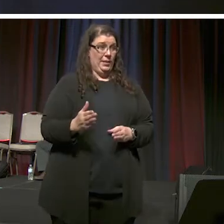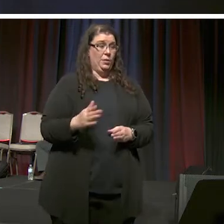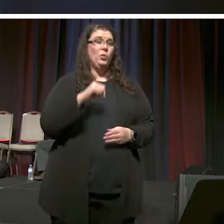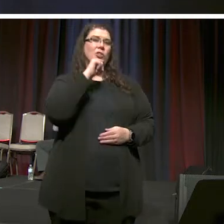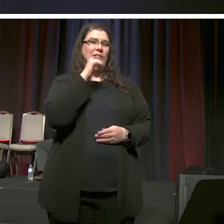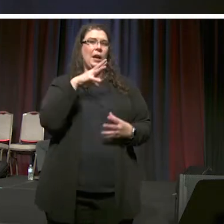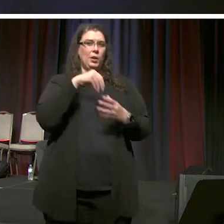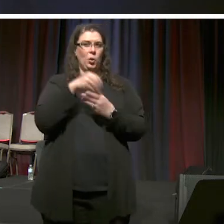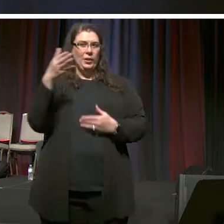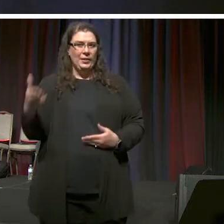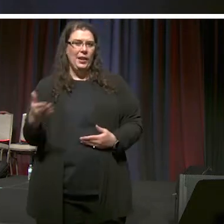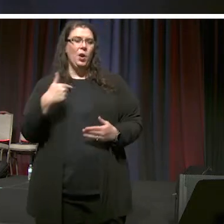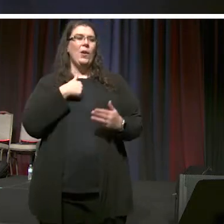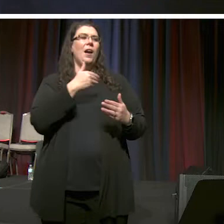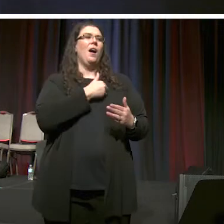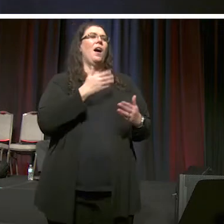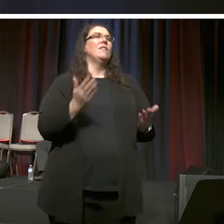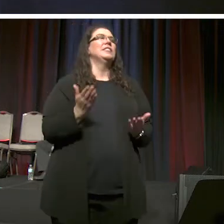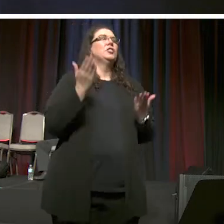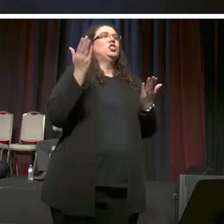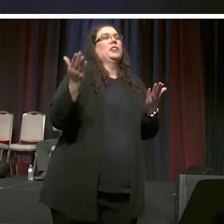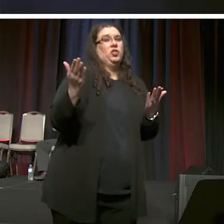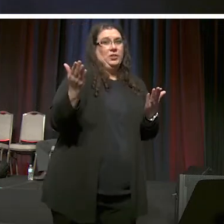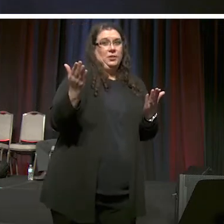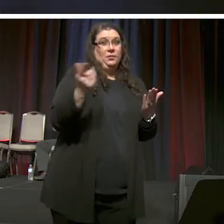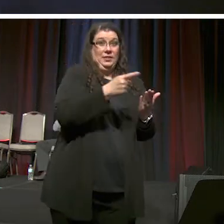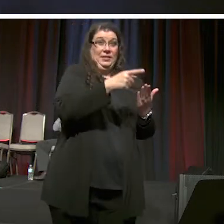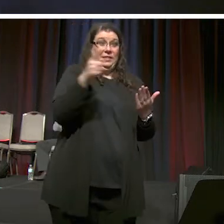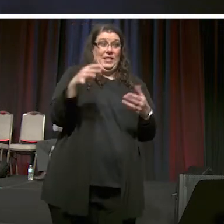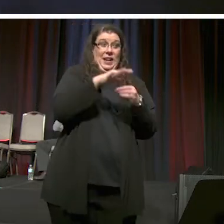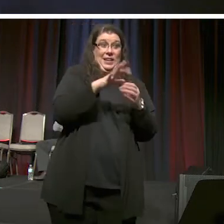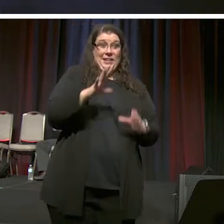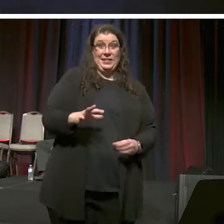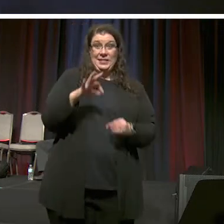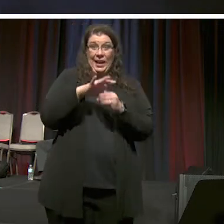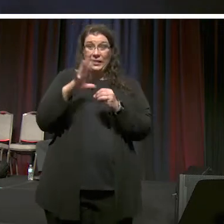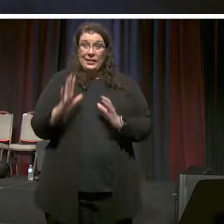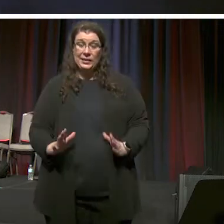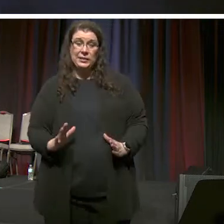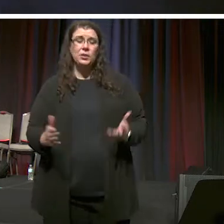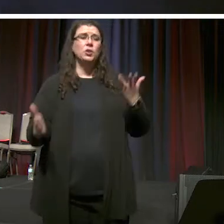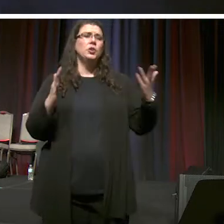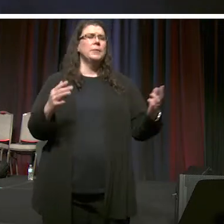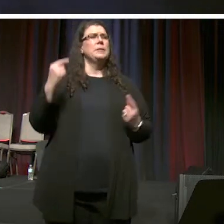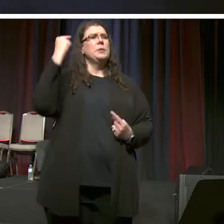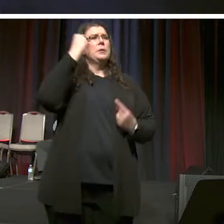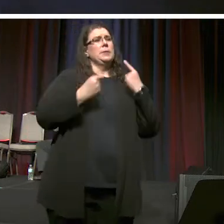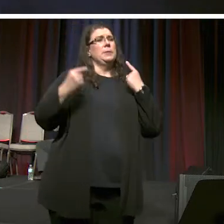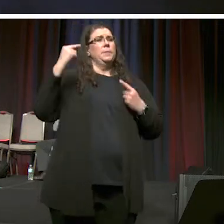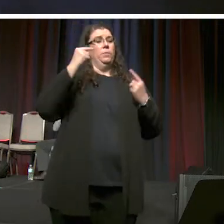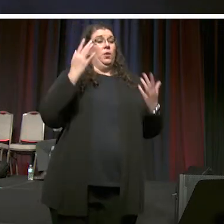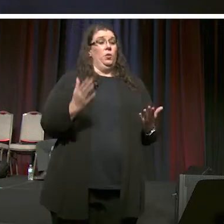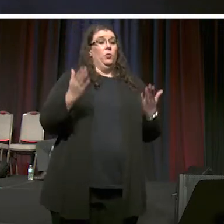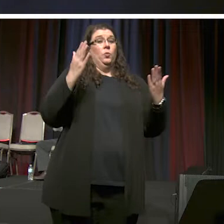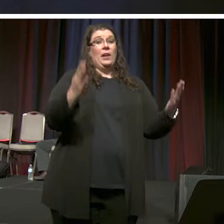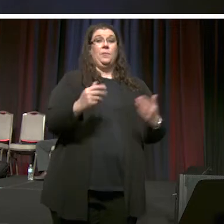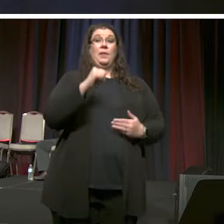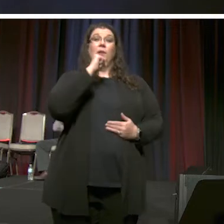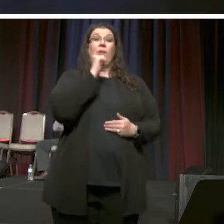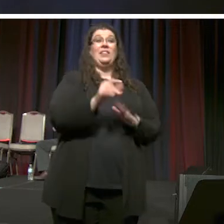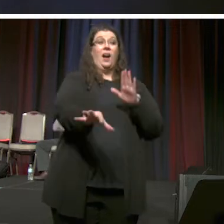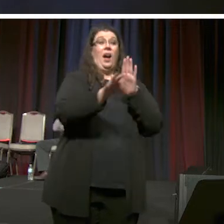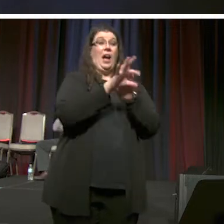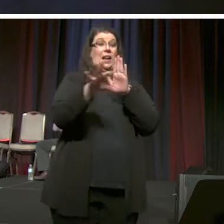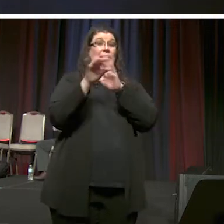is a suggestion that as delegates, you might want to consider recommending we not elect bishops